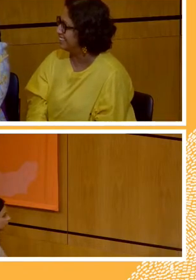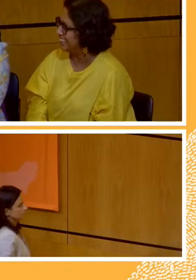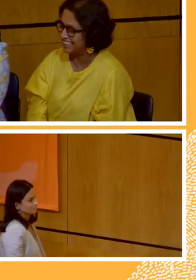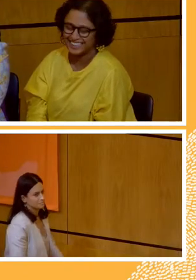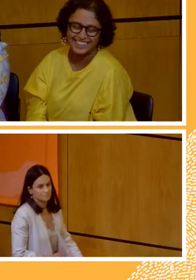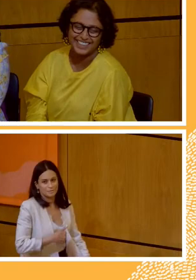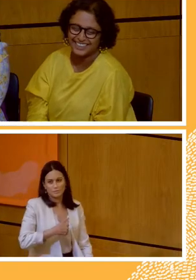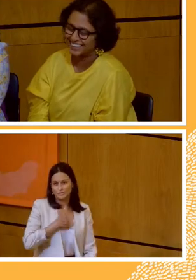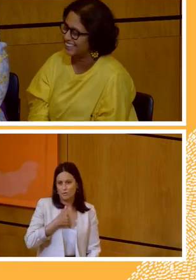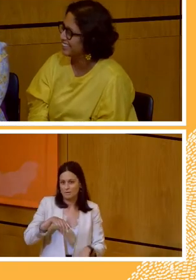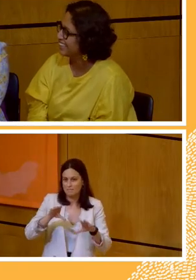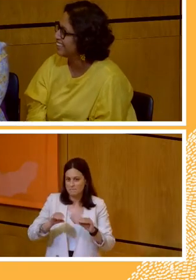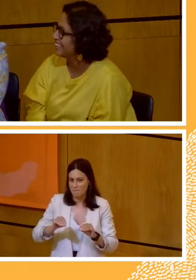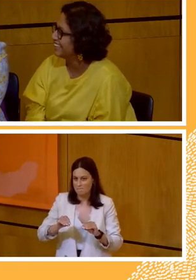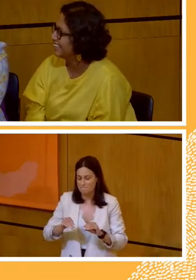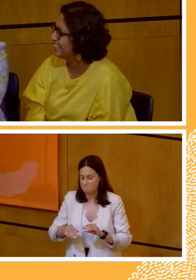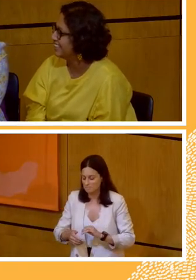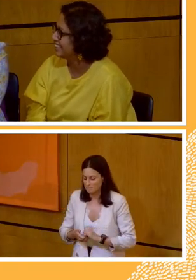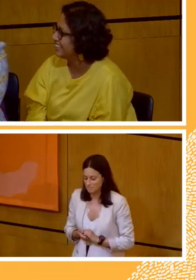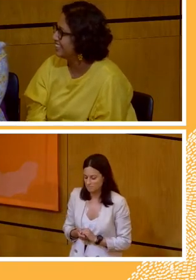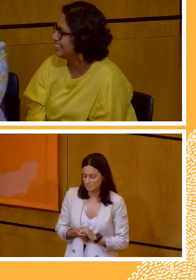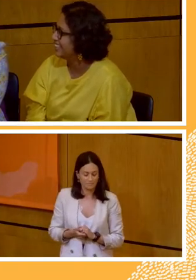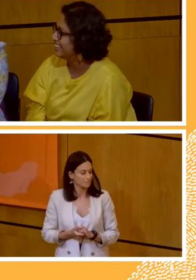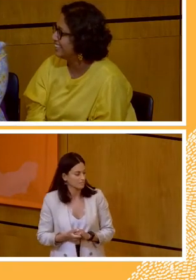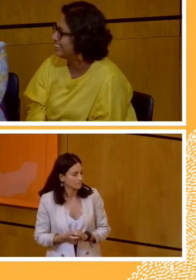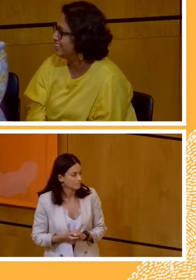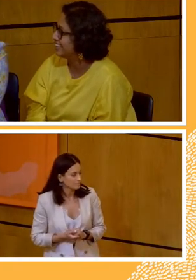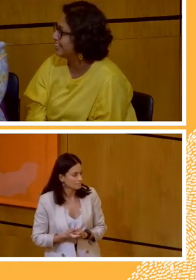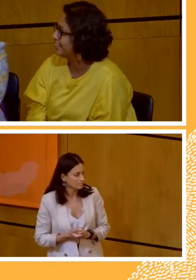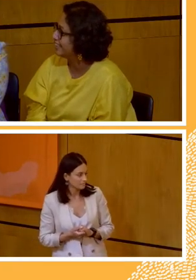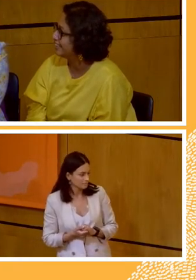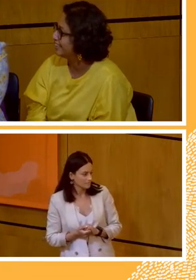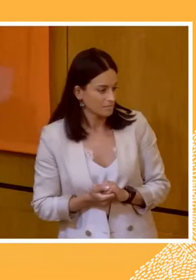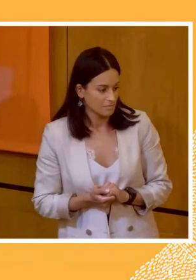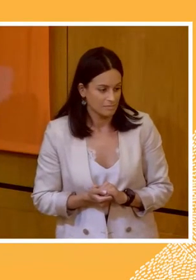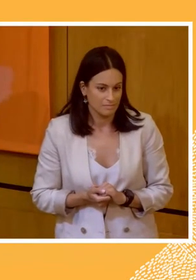Sorry, I didn't think, yeah.